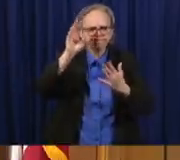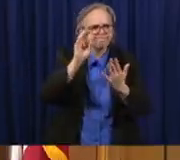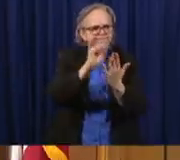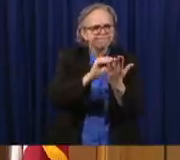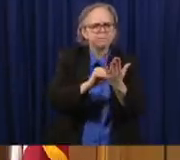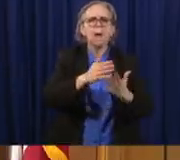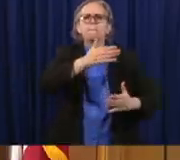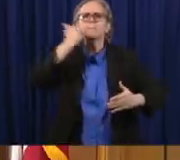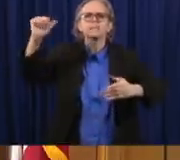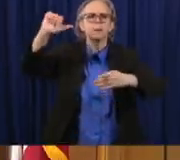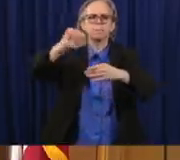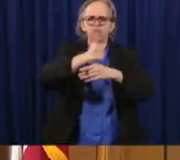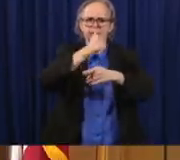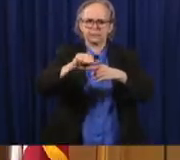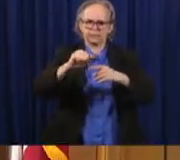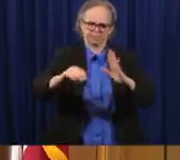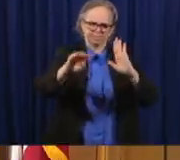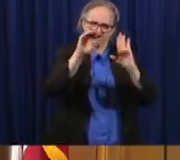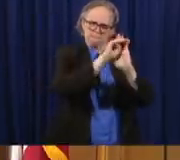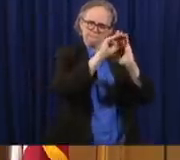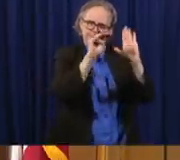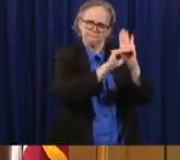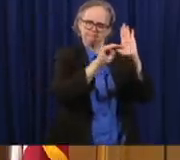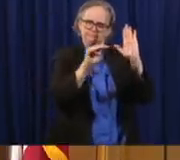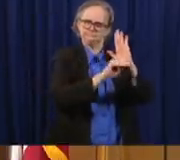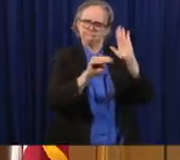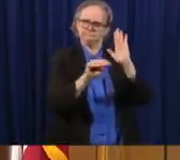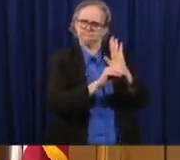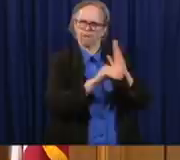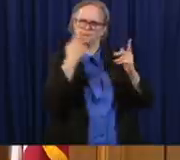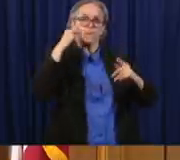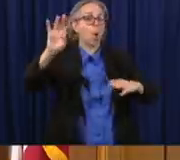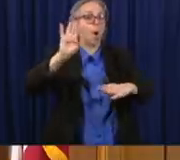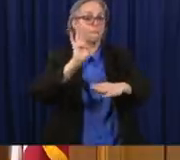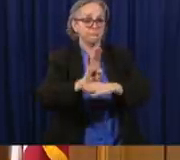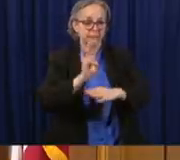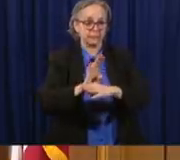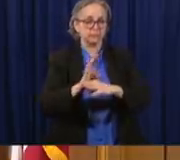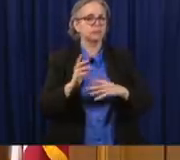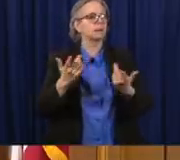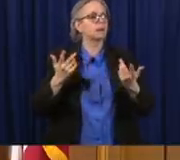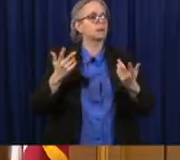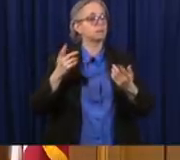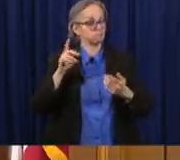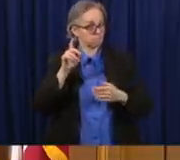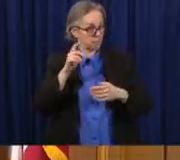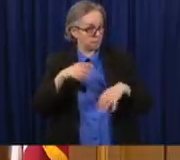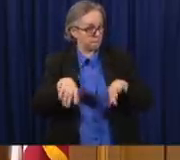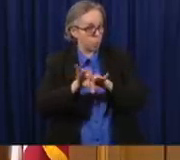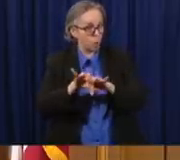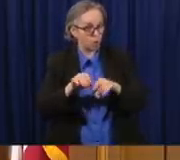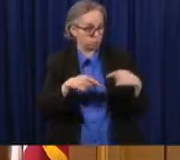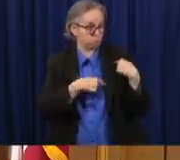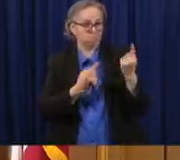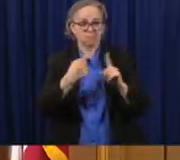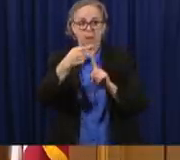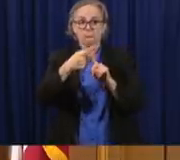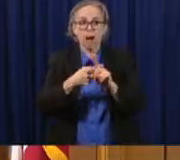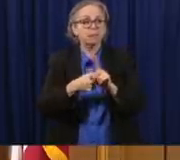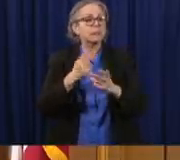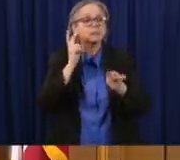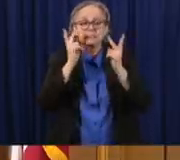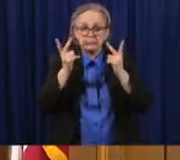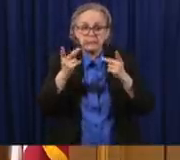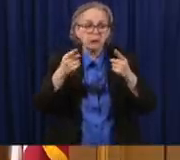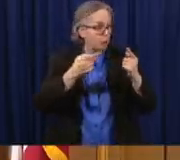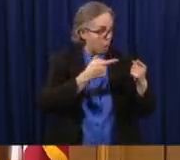on what they've learned in the last month. Some of it is based, obviously, on medical science. And what we are seeing is companies that